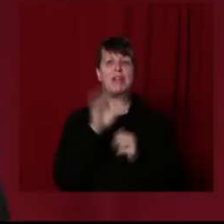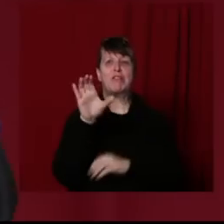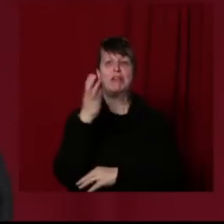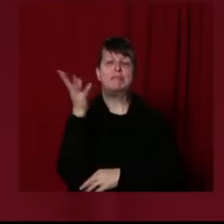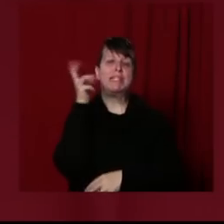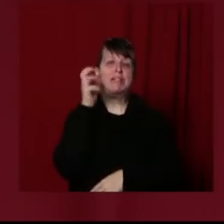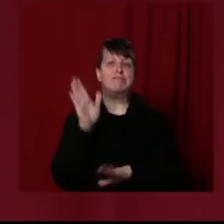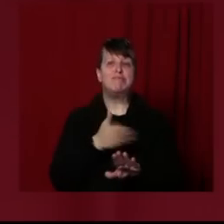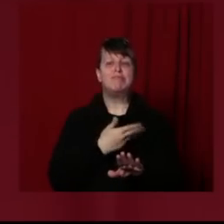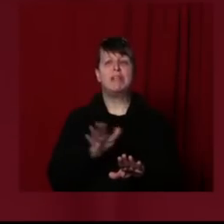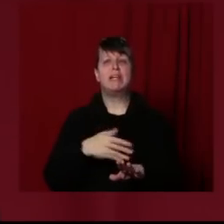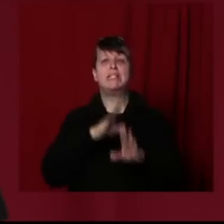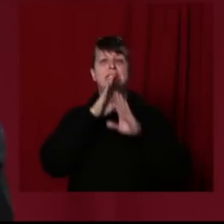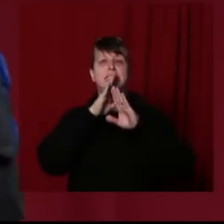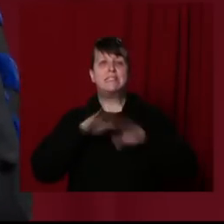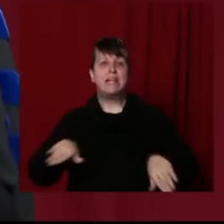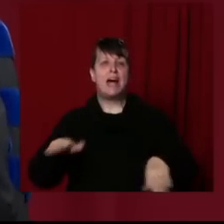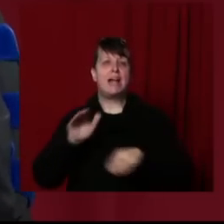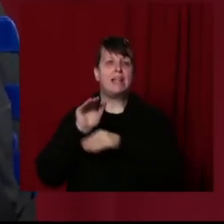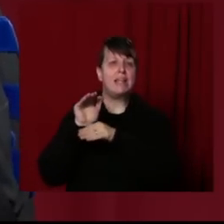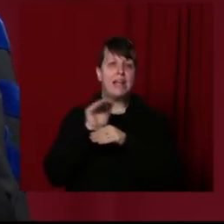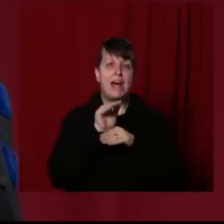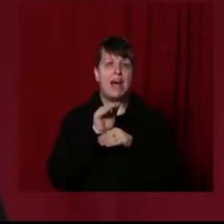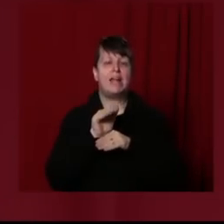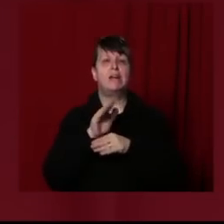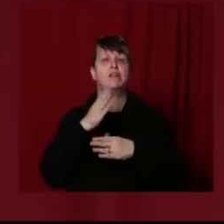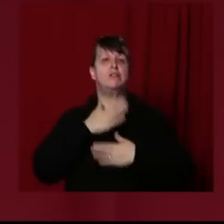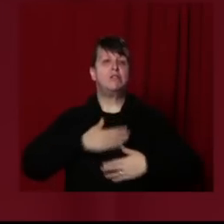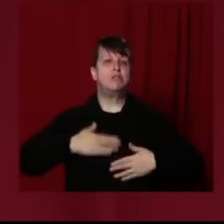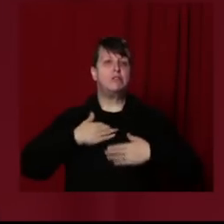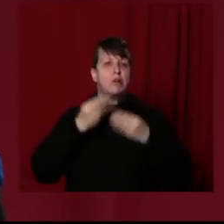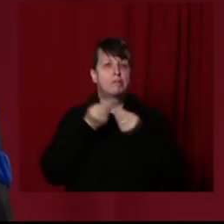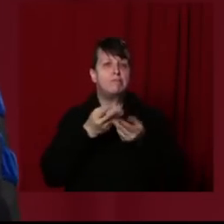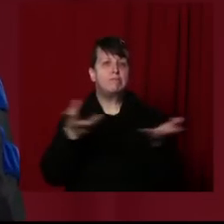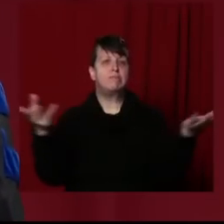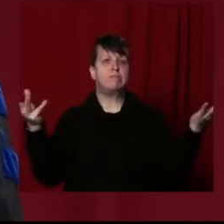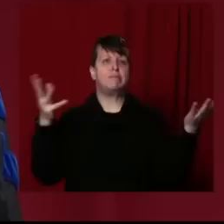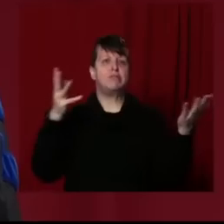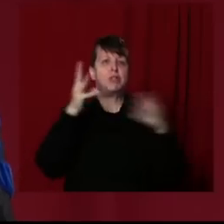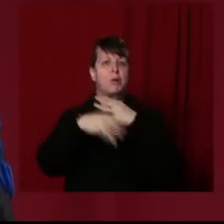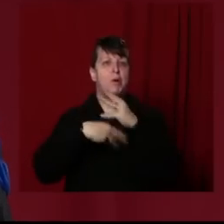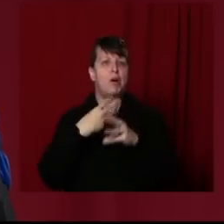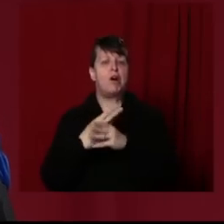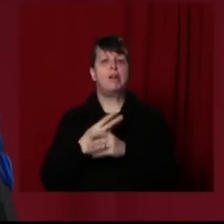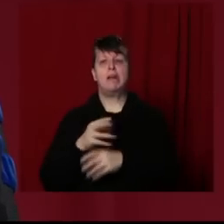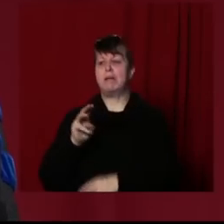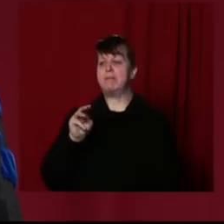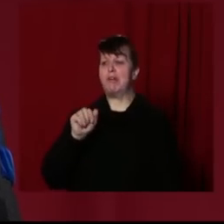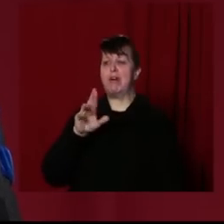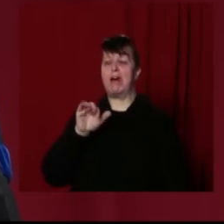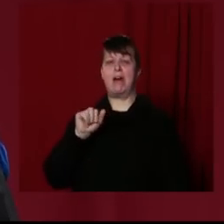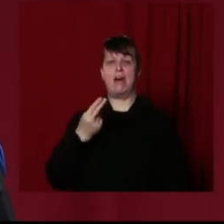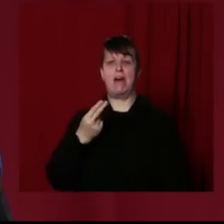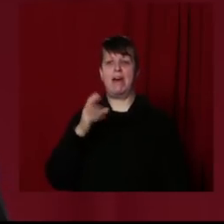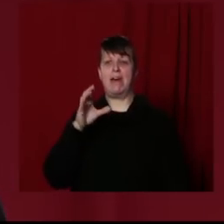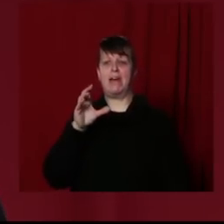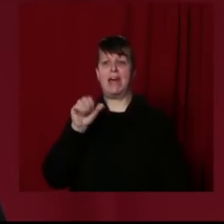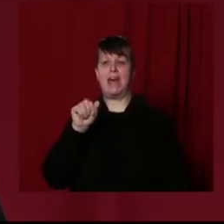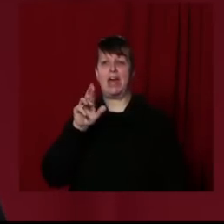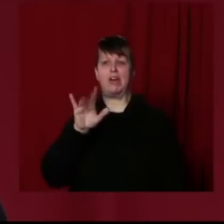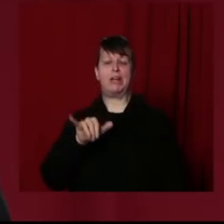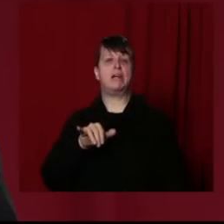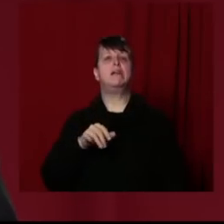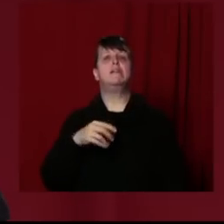like Silent Night and Joy to the World, Mariah Carey's All I Want for Christmas Is